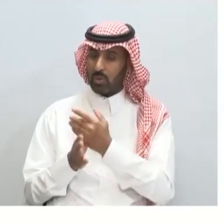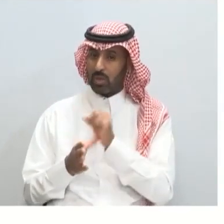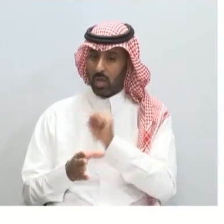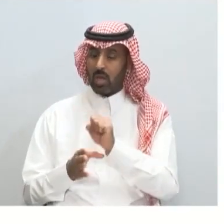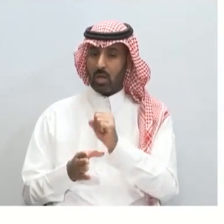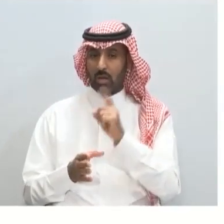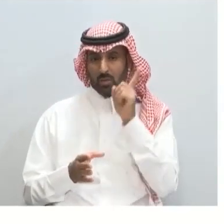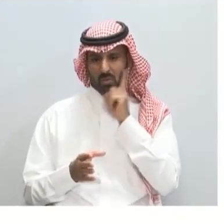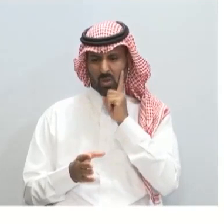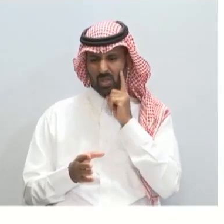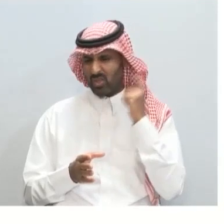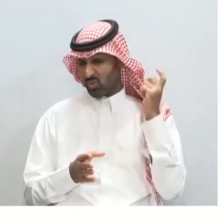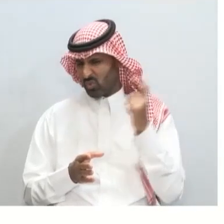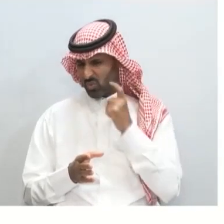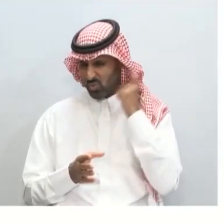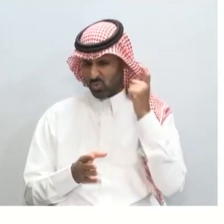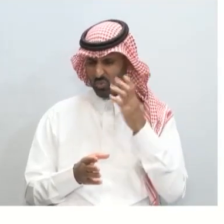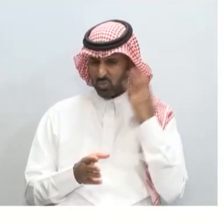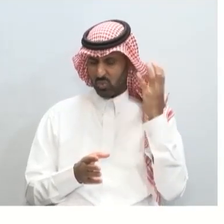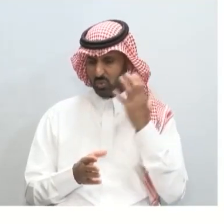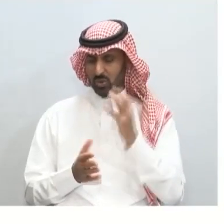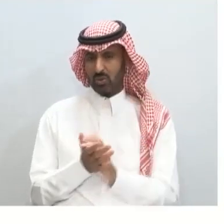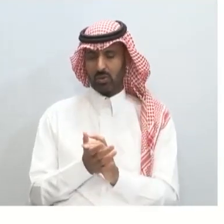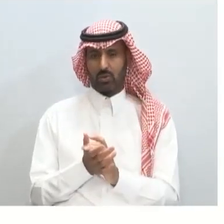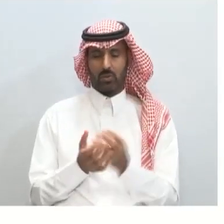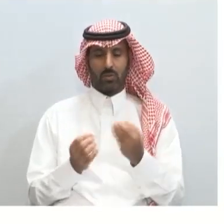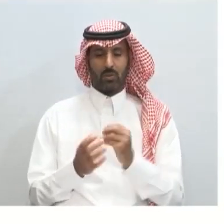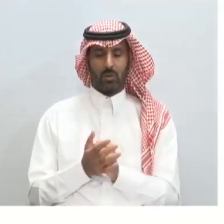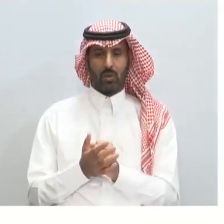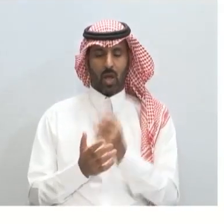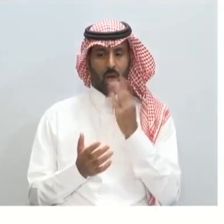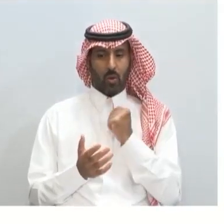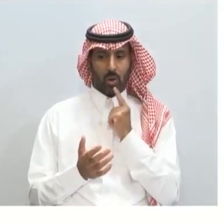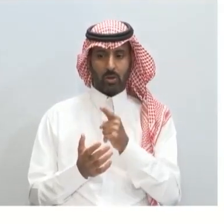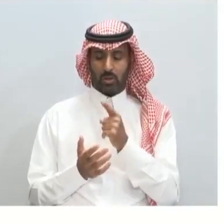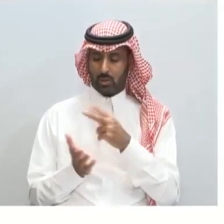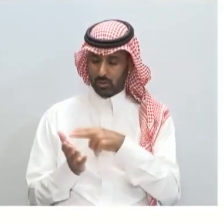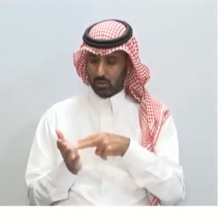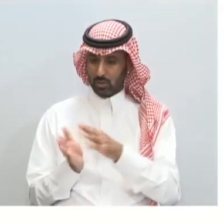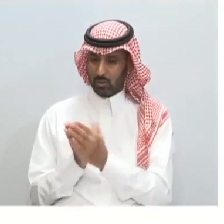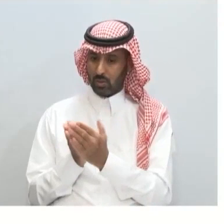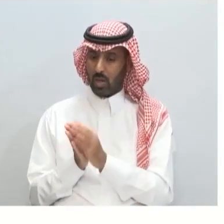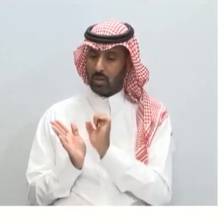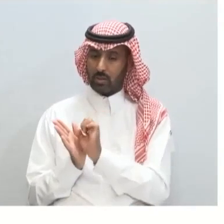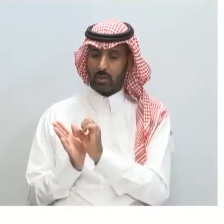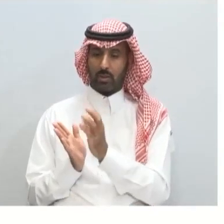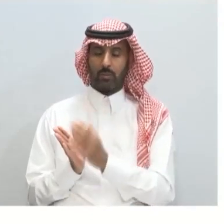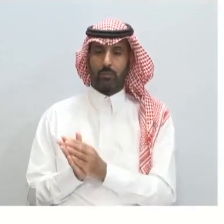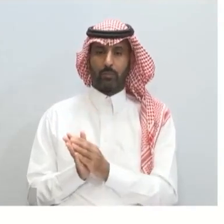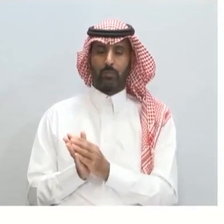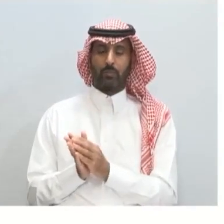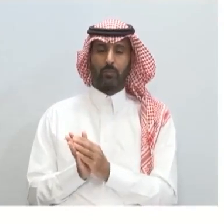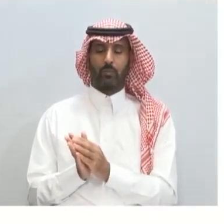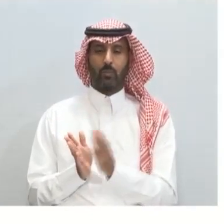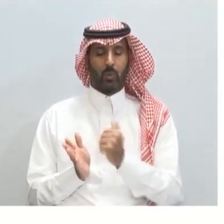is worried so this is a dilemma here I wouldn't have read the journal the correct thing